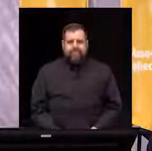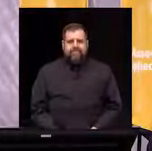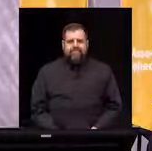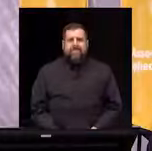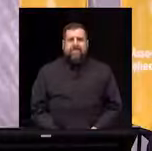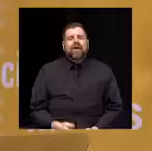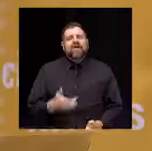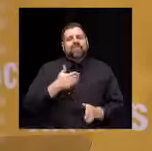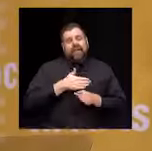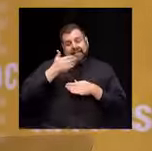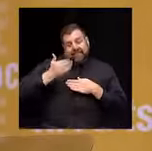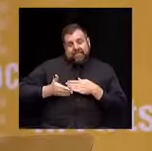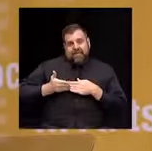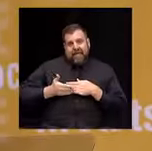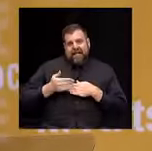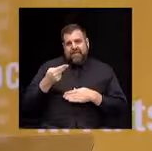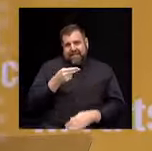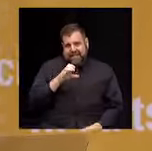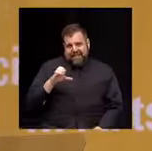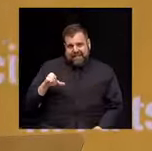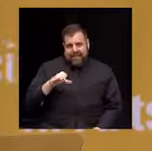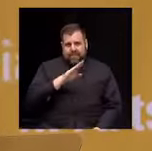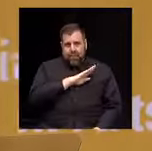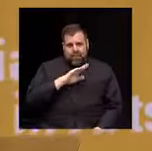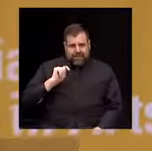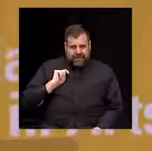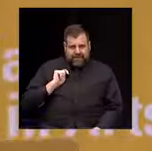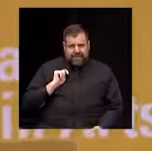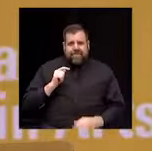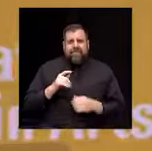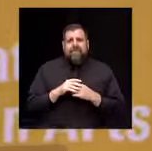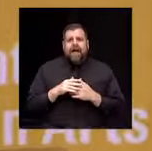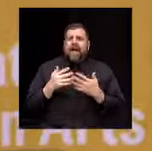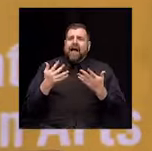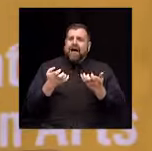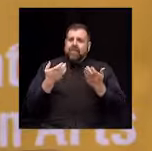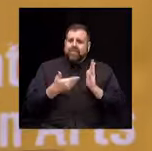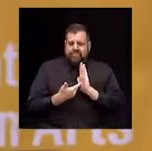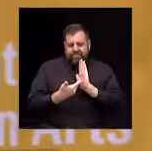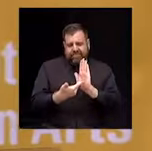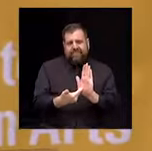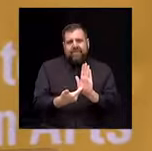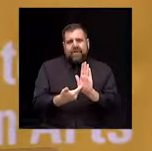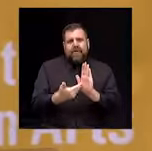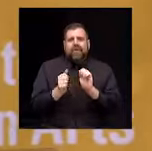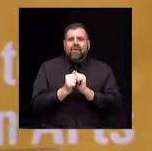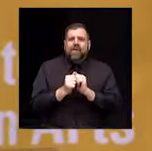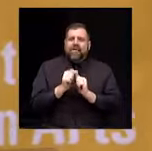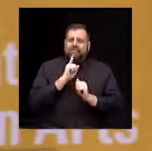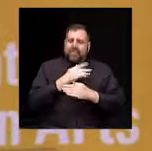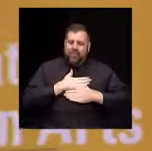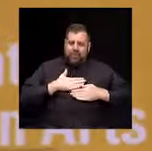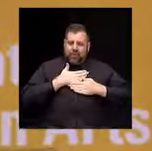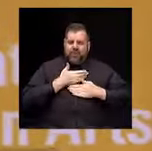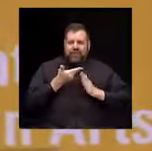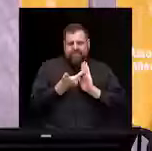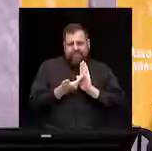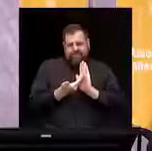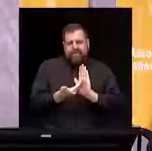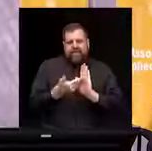On behalf of the Houston Community College Board of Trustees, I would like to present you with a token of appreciation